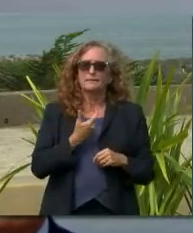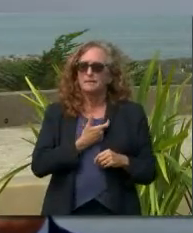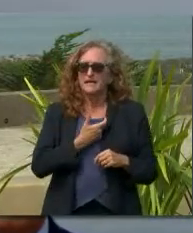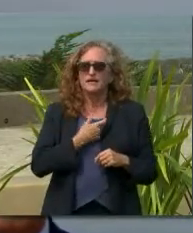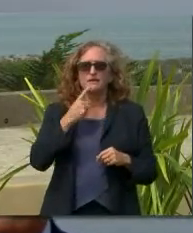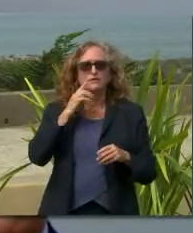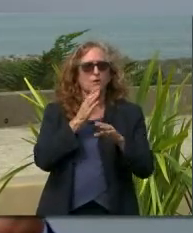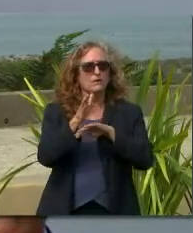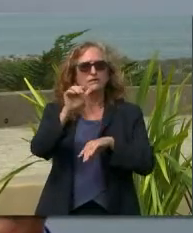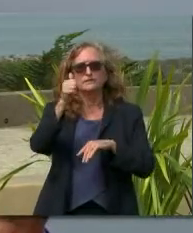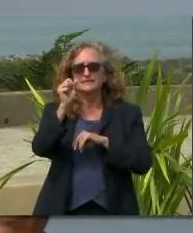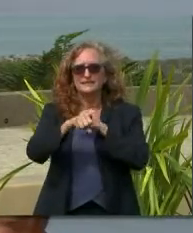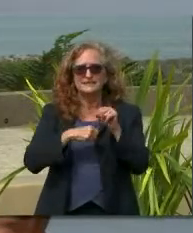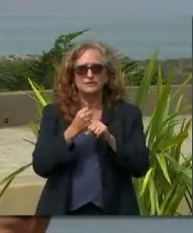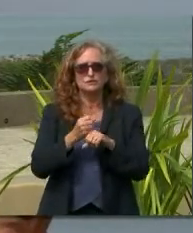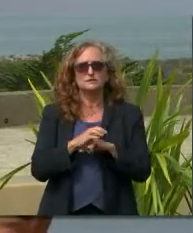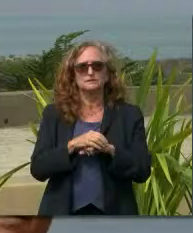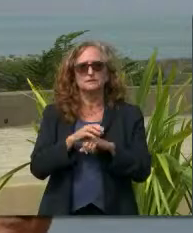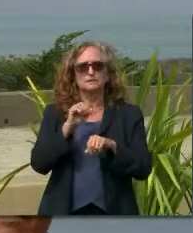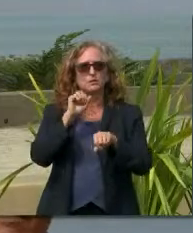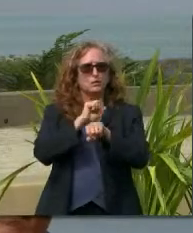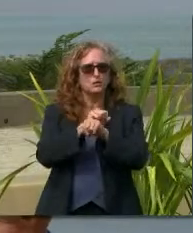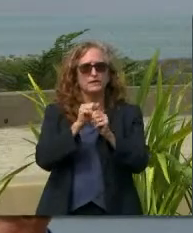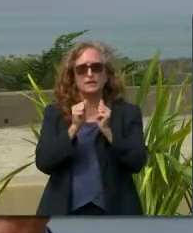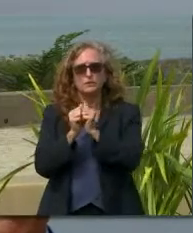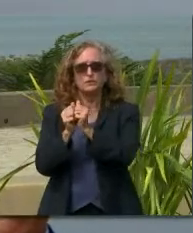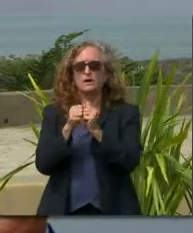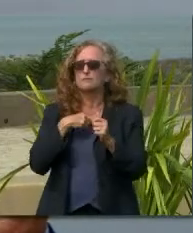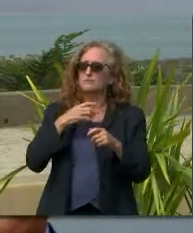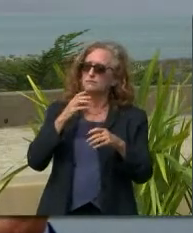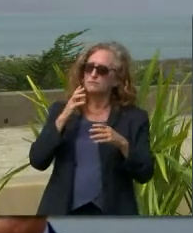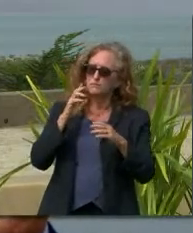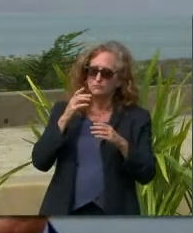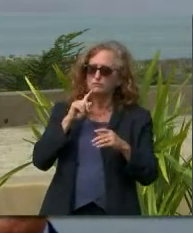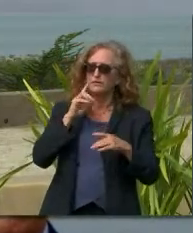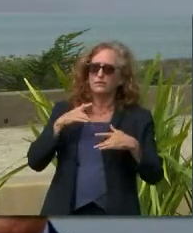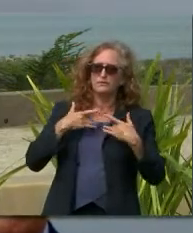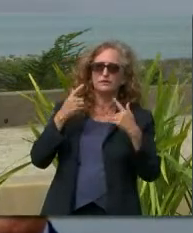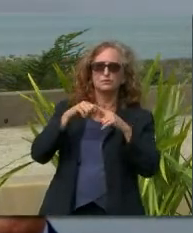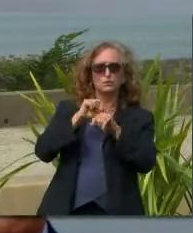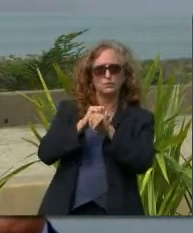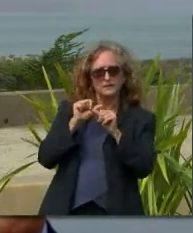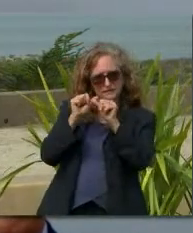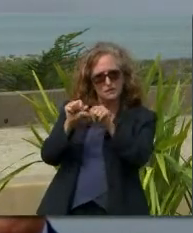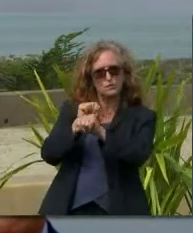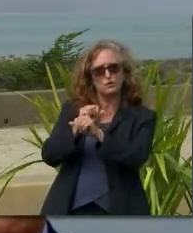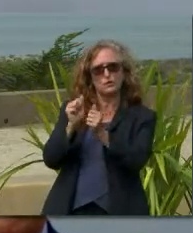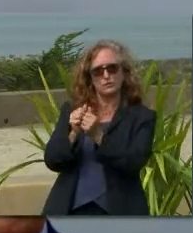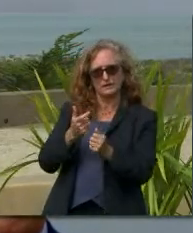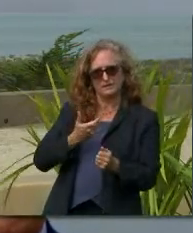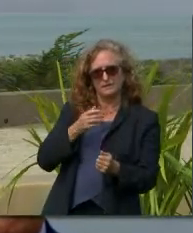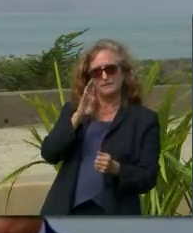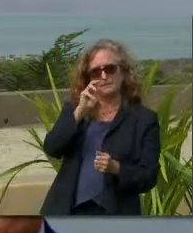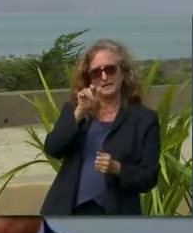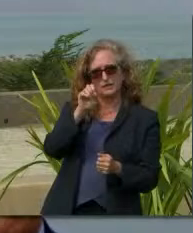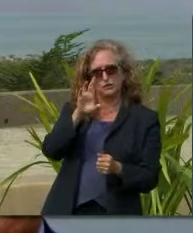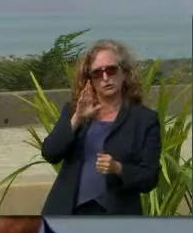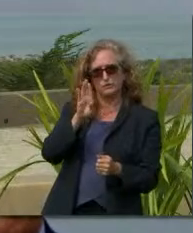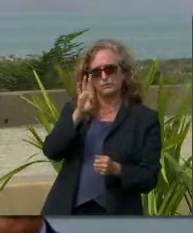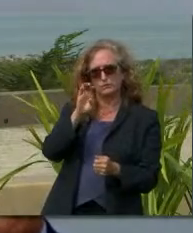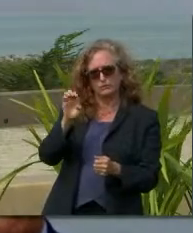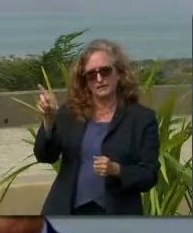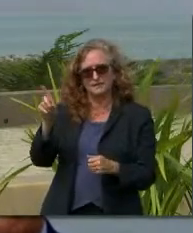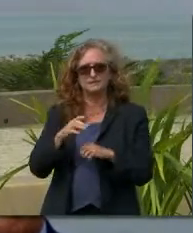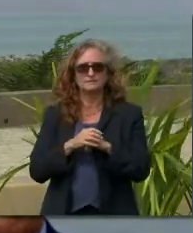very pleased with the partnership and the collaborative spirit of Mayor Breed and all our hard work to address these issues. As you know, we haven't been